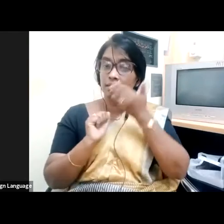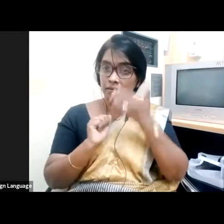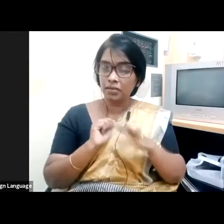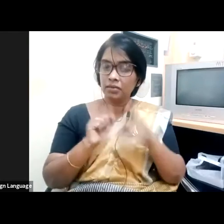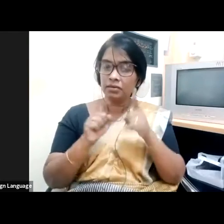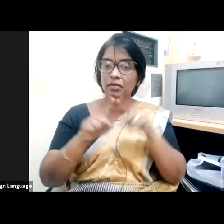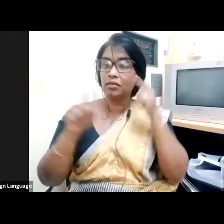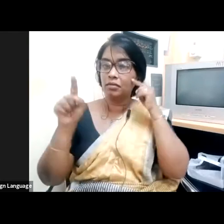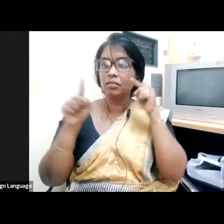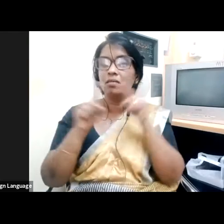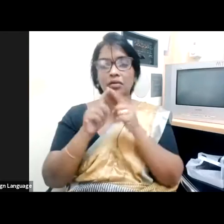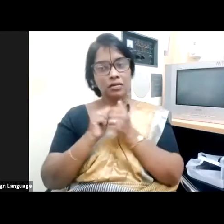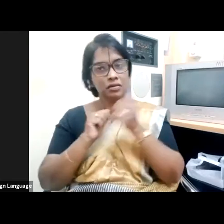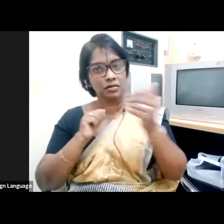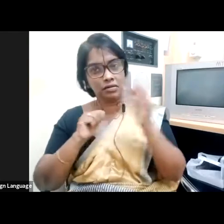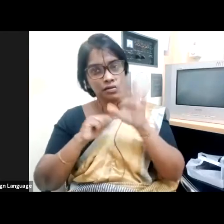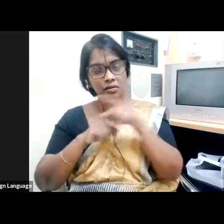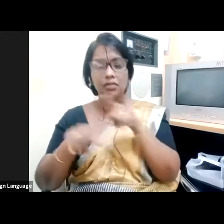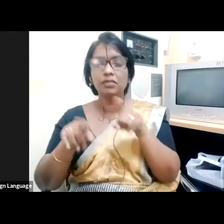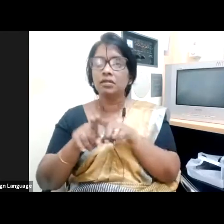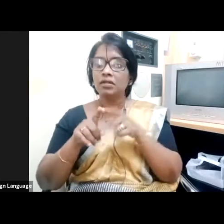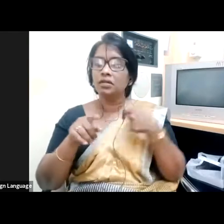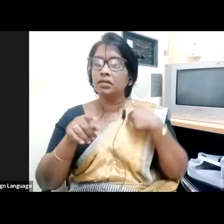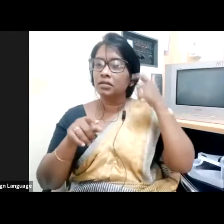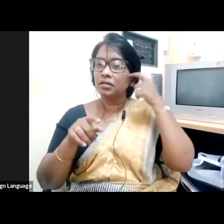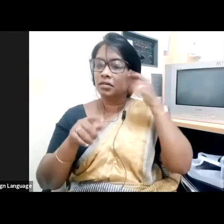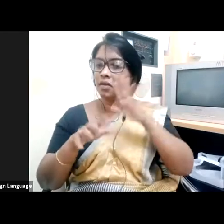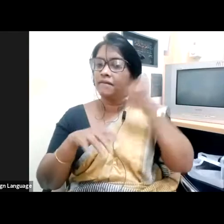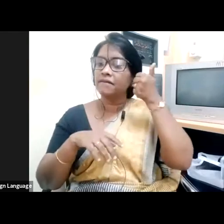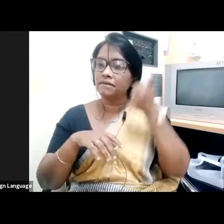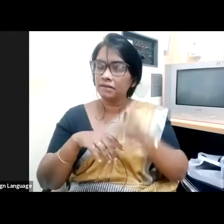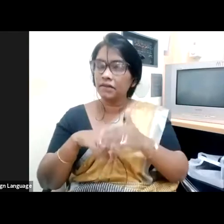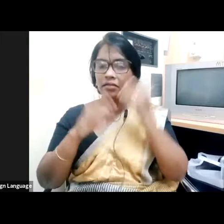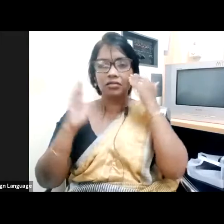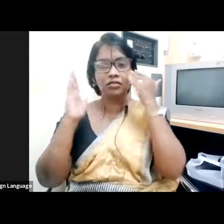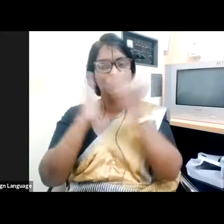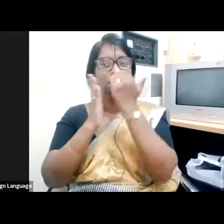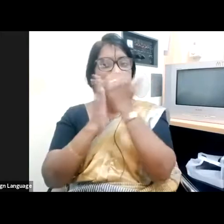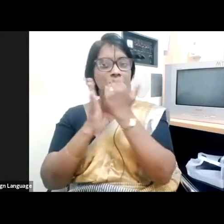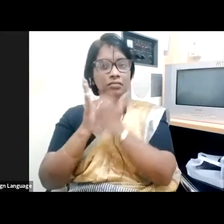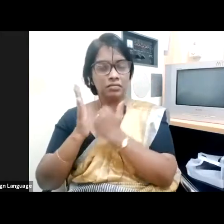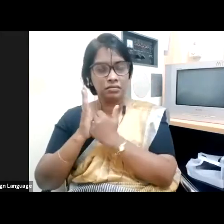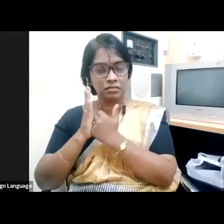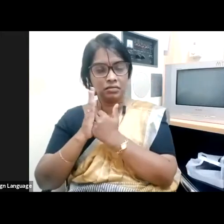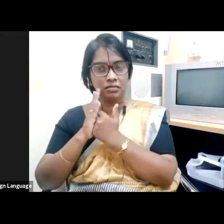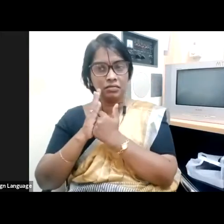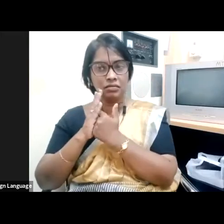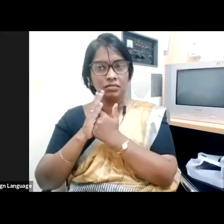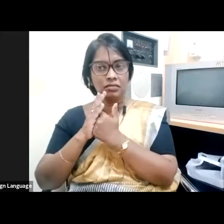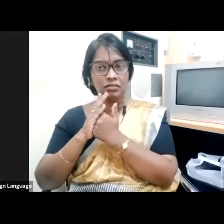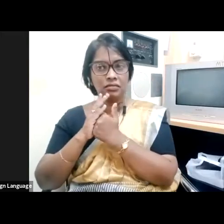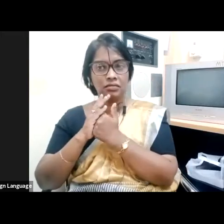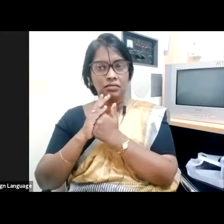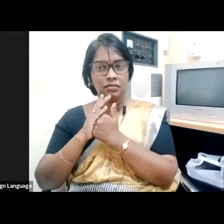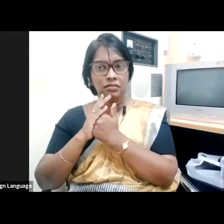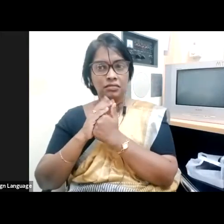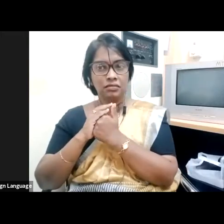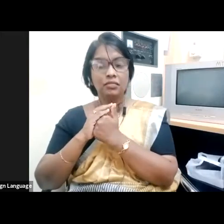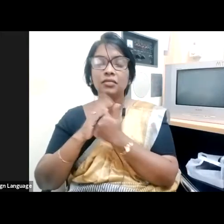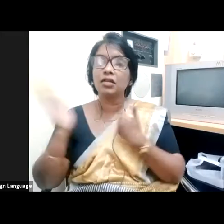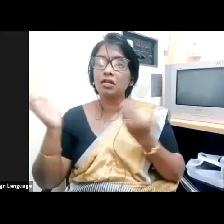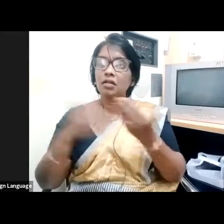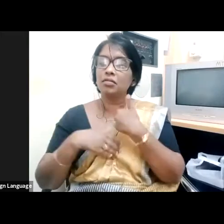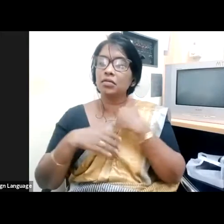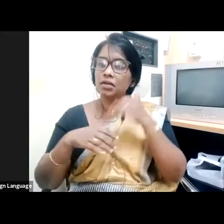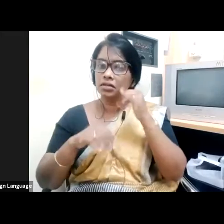point where we're able to spot where these inefficiencies could be, but not just see it, but do something about it. And for